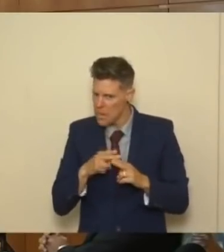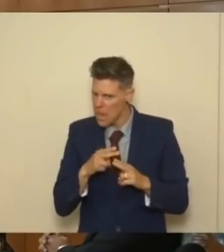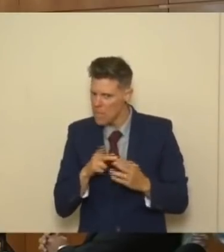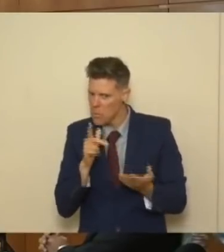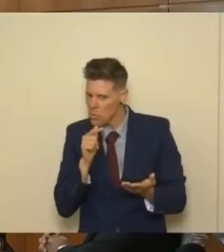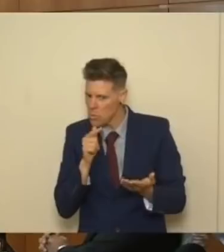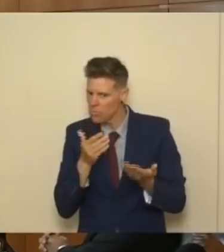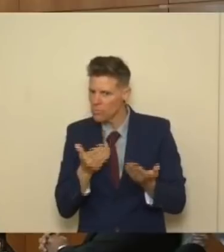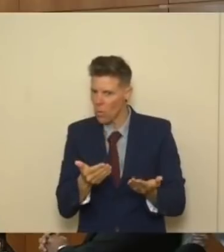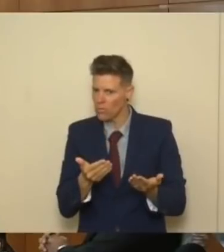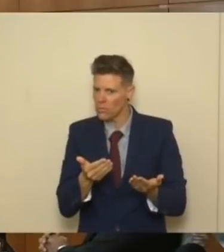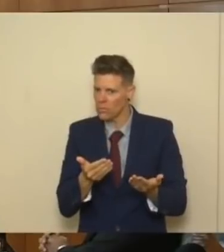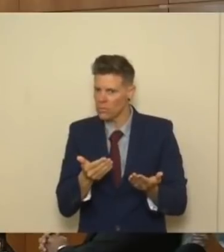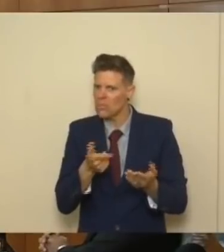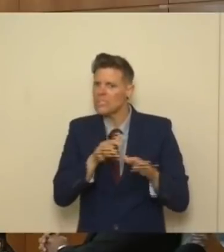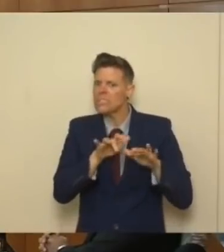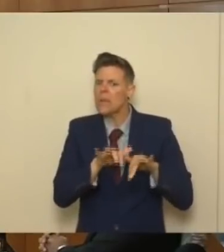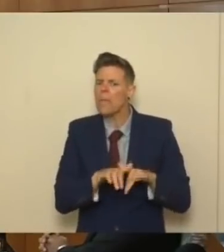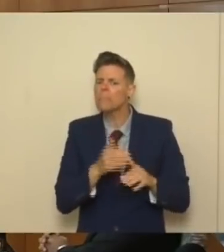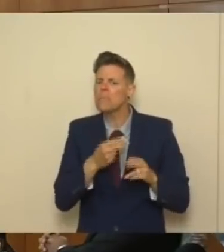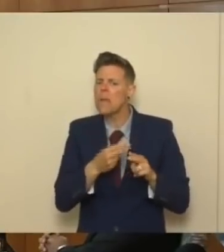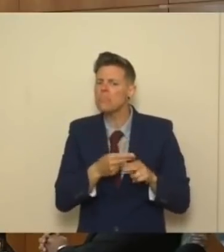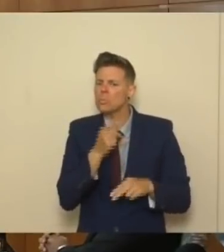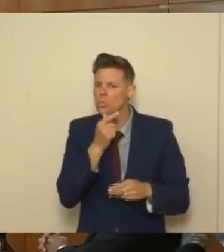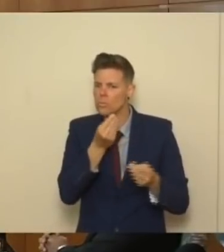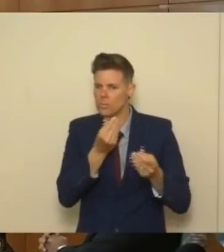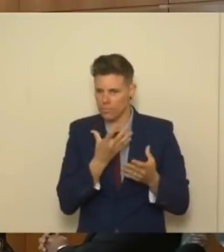you. Next, we're going to go to Dan McKay with the